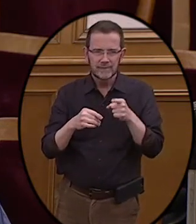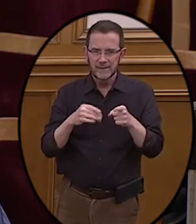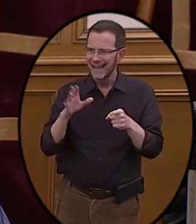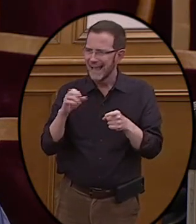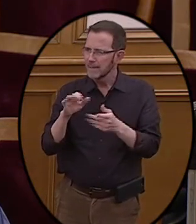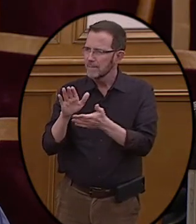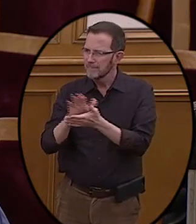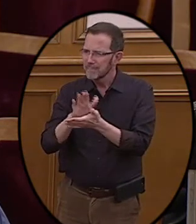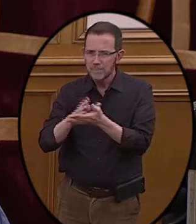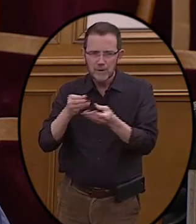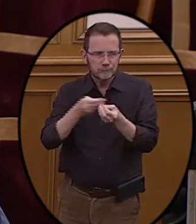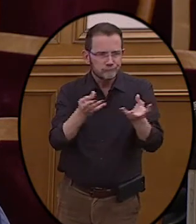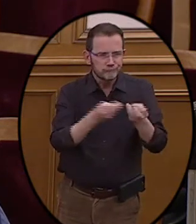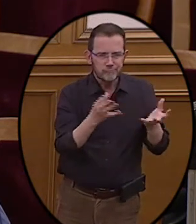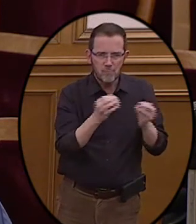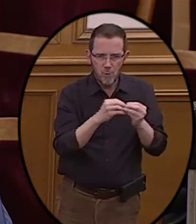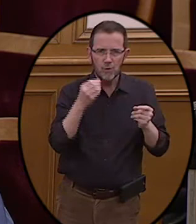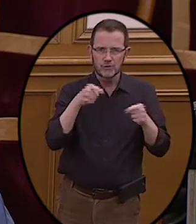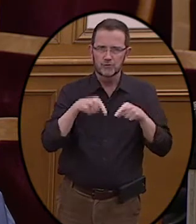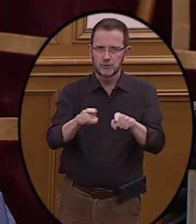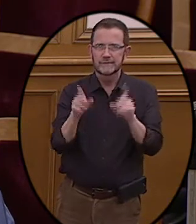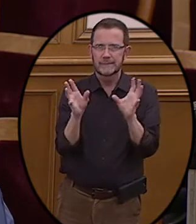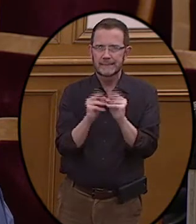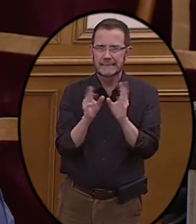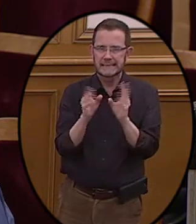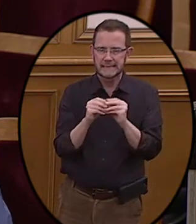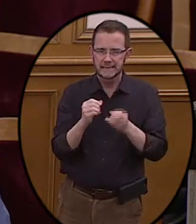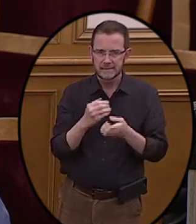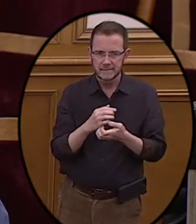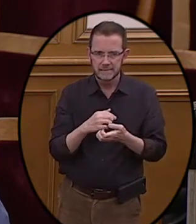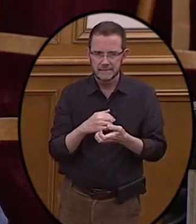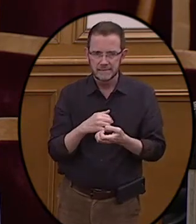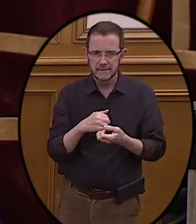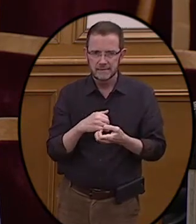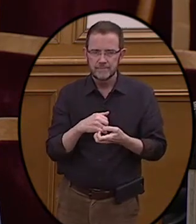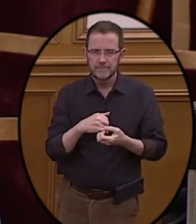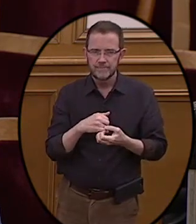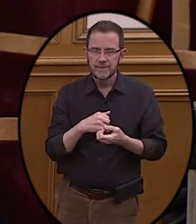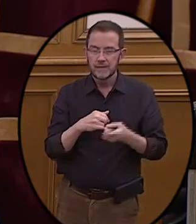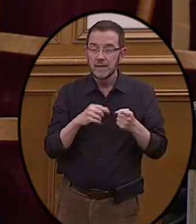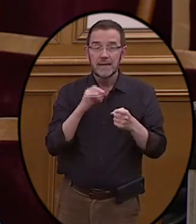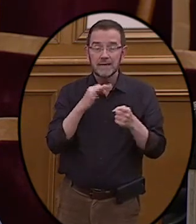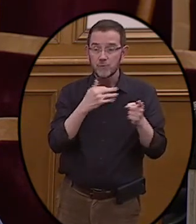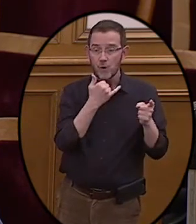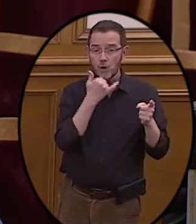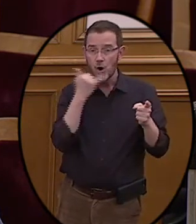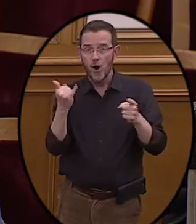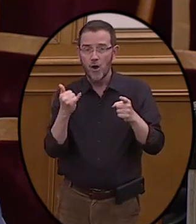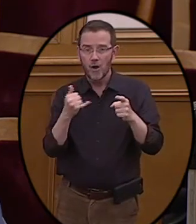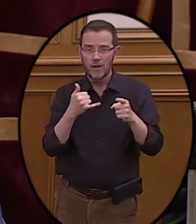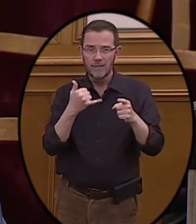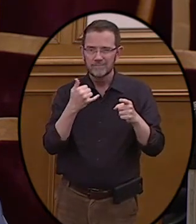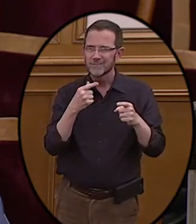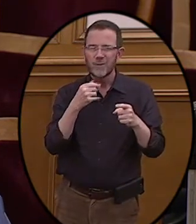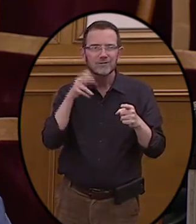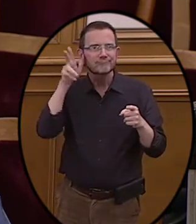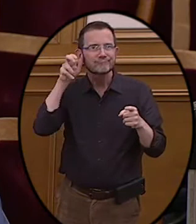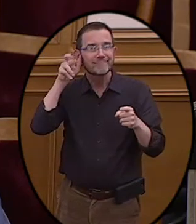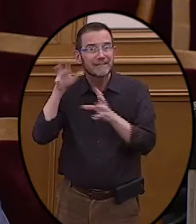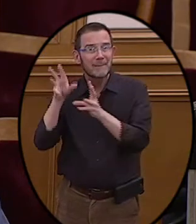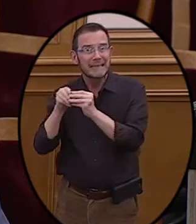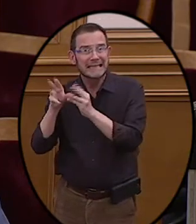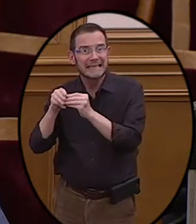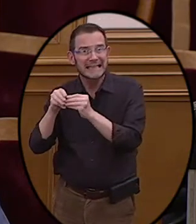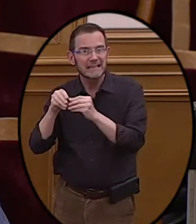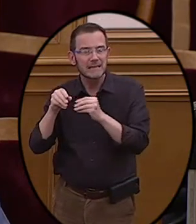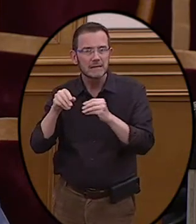small accommodation request. I would love to see a waiting music or a waiting voice for the bridge line, because it's very confusing when you call into these meetings what's going